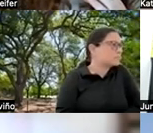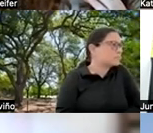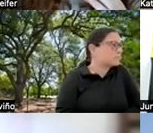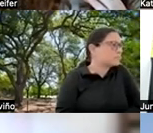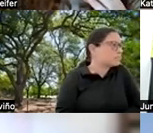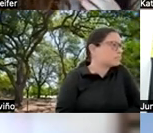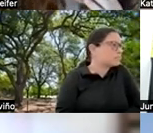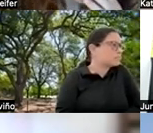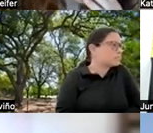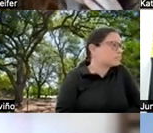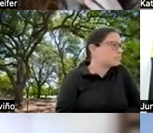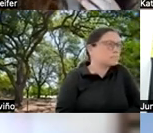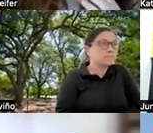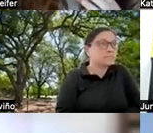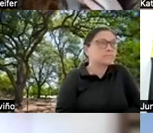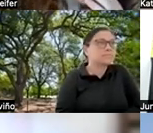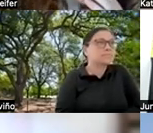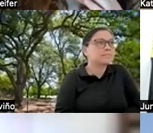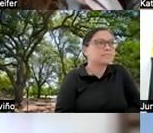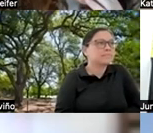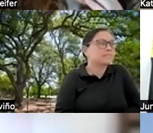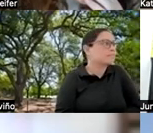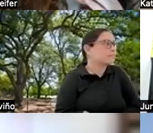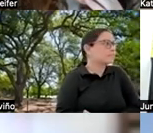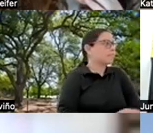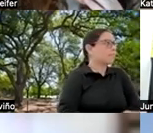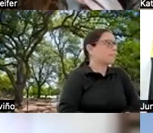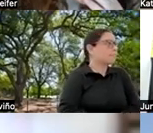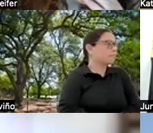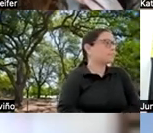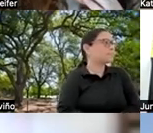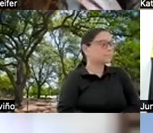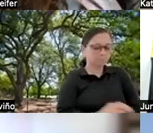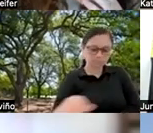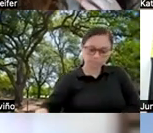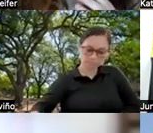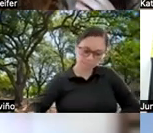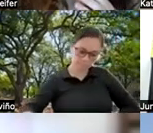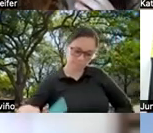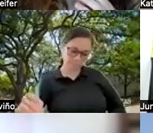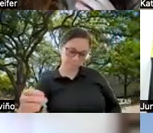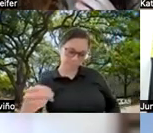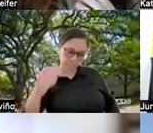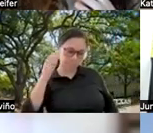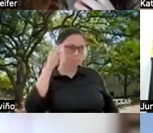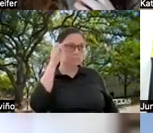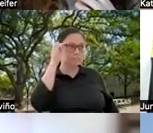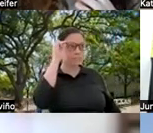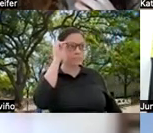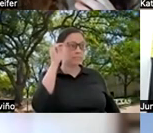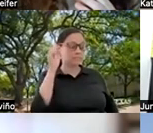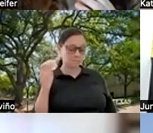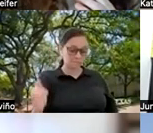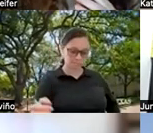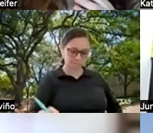Kim, what do you think? I guess I kind of see it in two different buckets. We've got to care for the